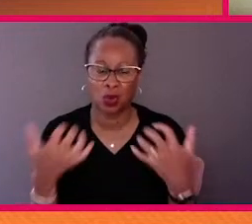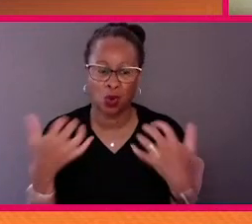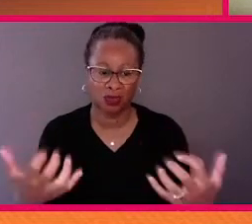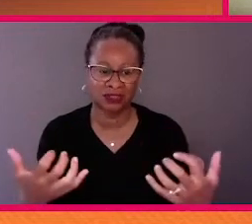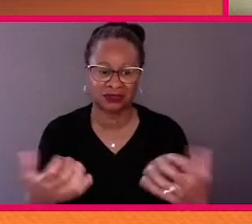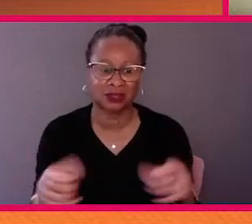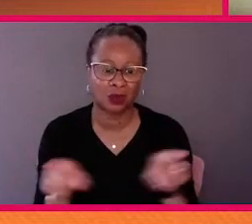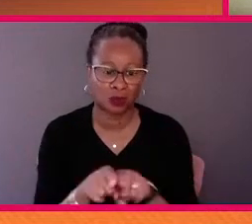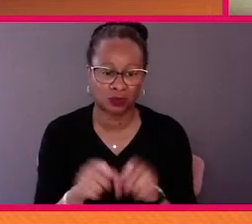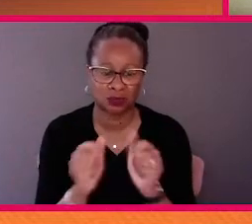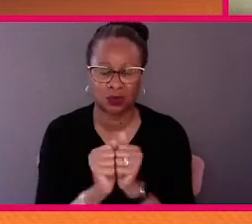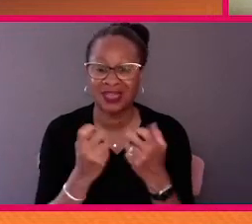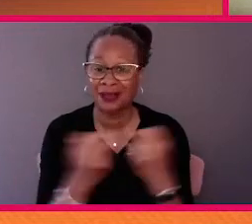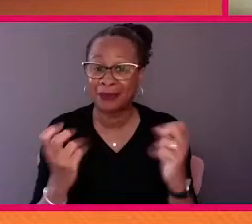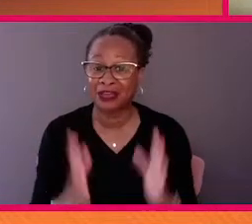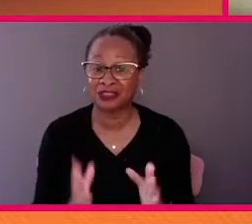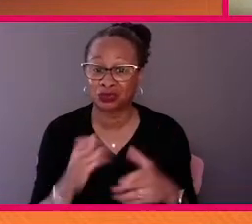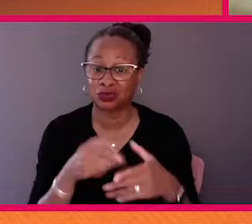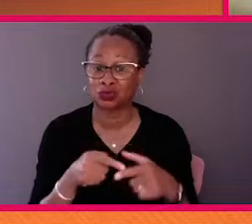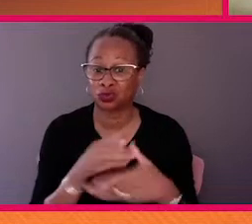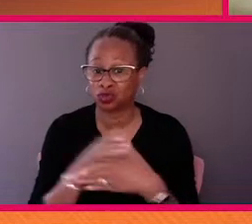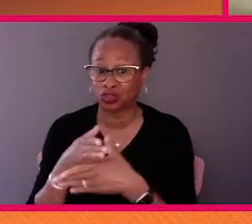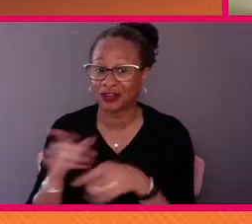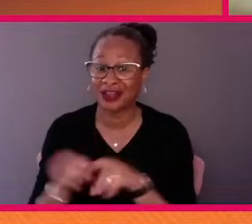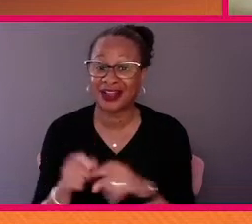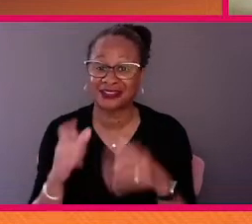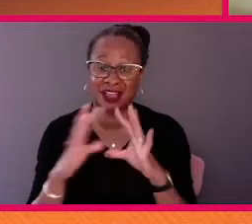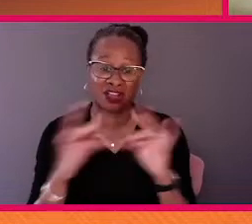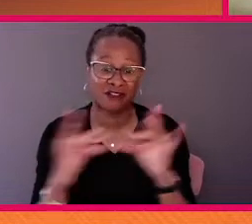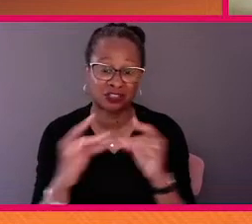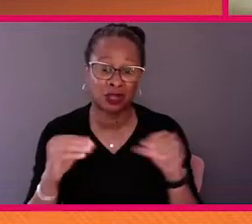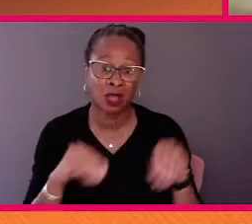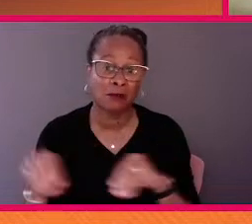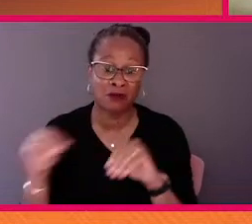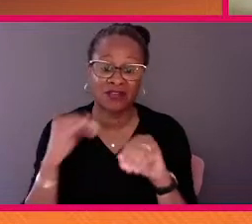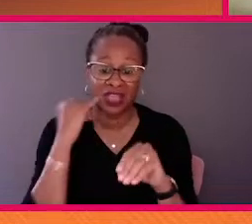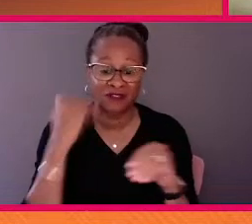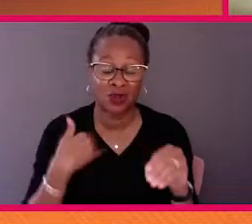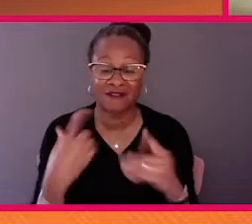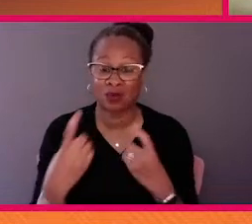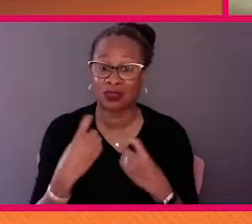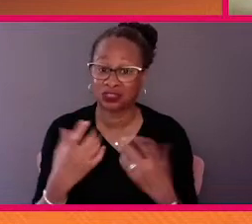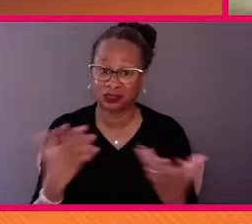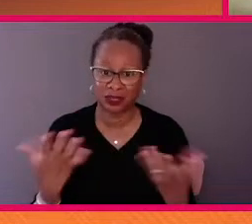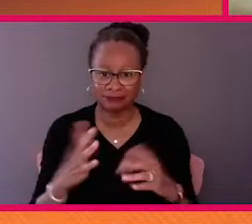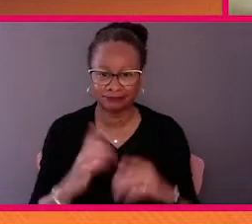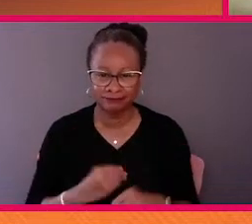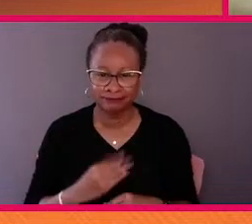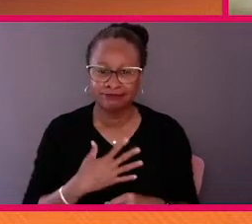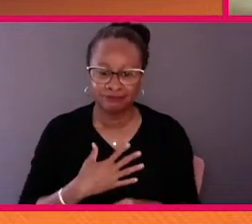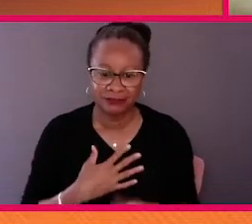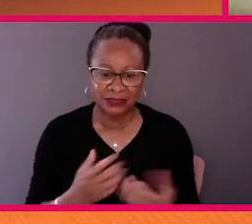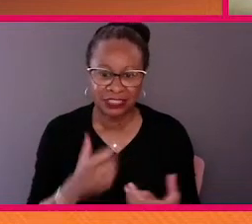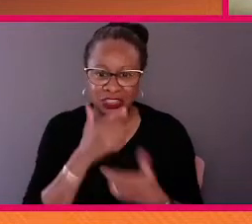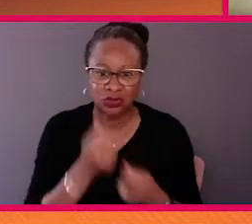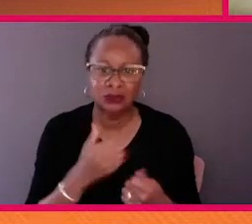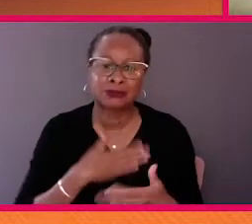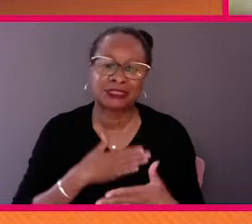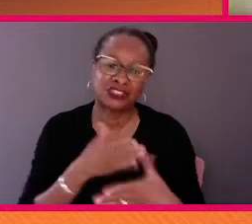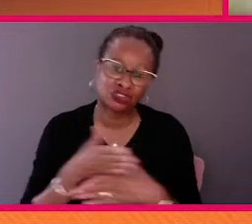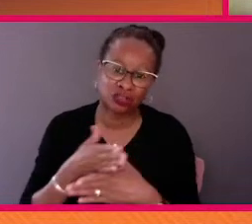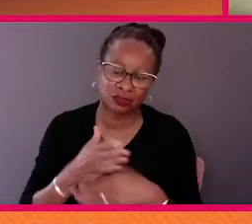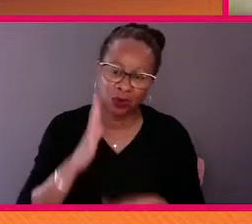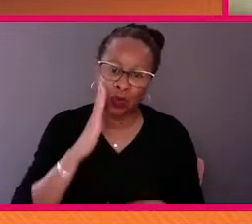these panelists are sharing as this conversation is moving. If you have any questions that spark interest, please share those. There will be